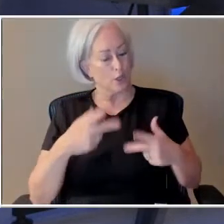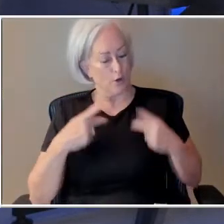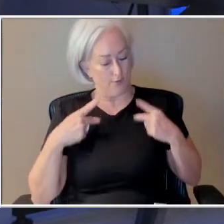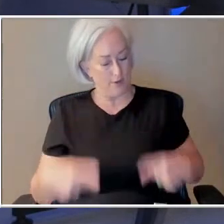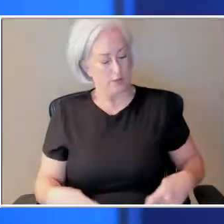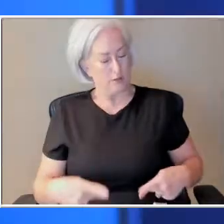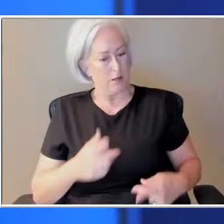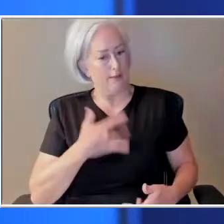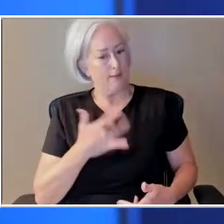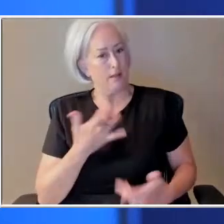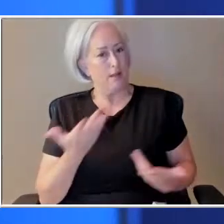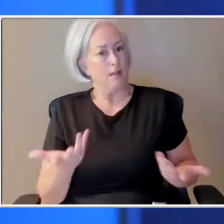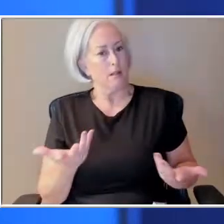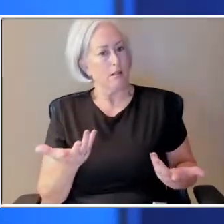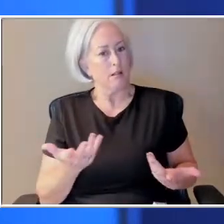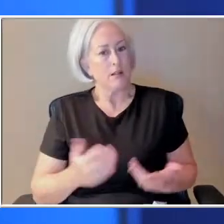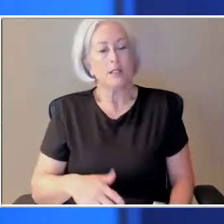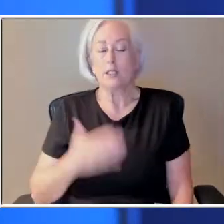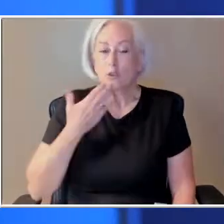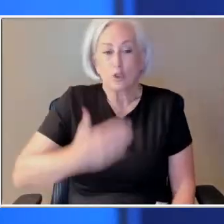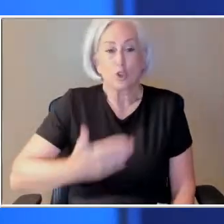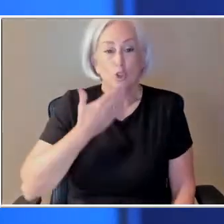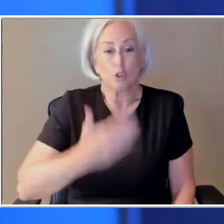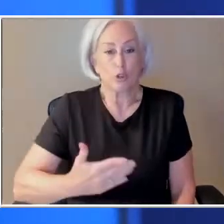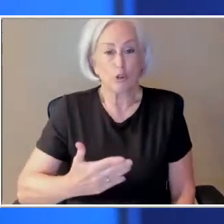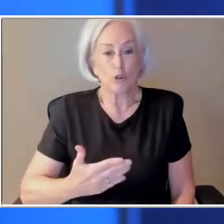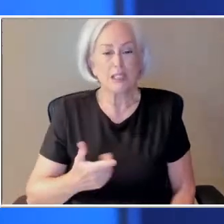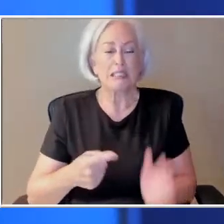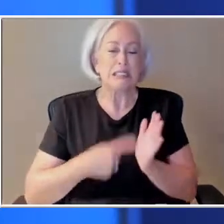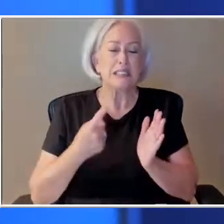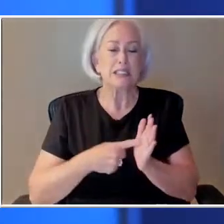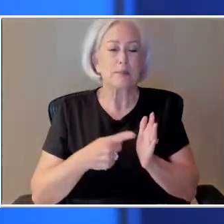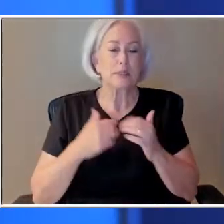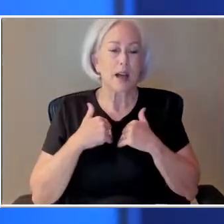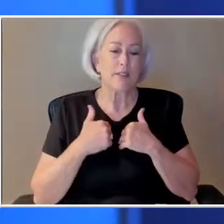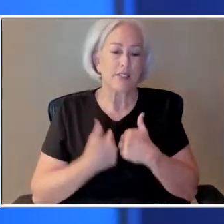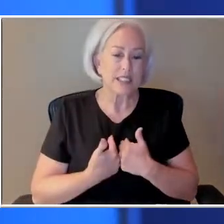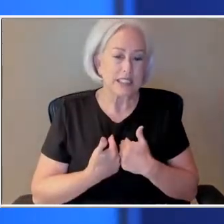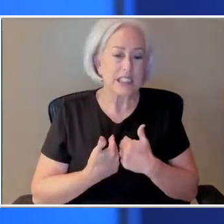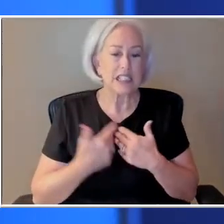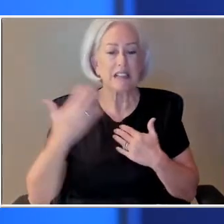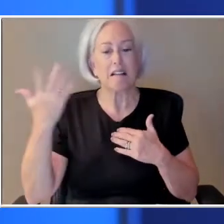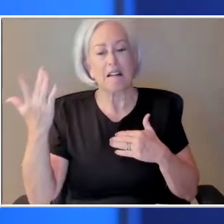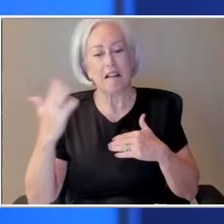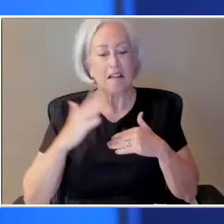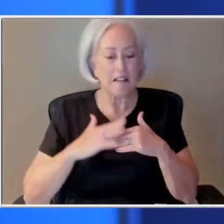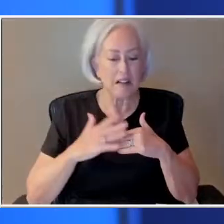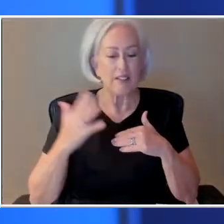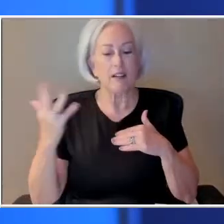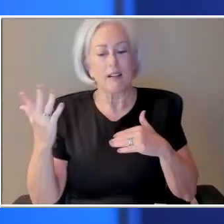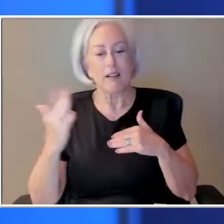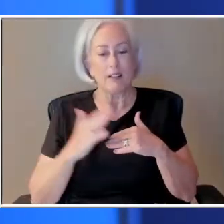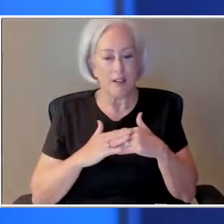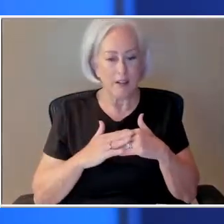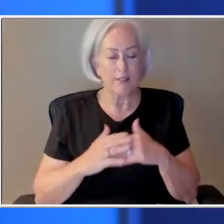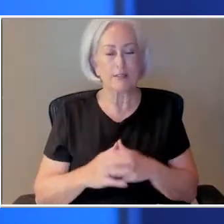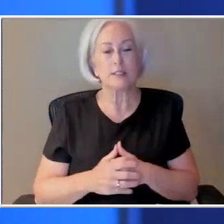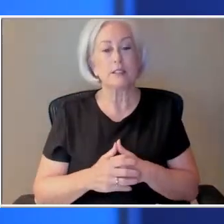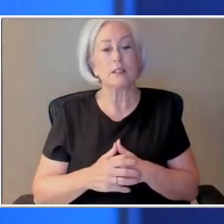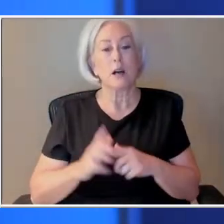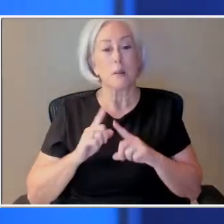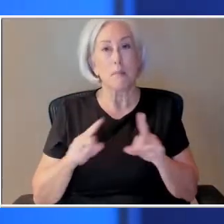Good. I think just fatigue, that comes and goes. But overall, I